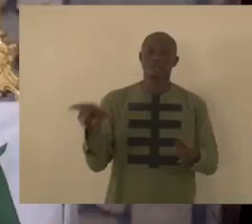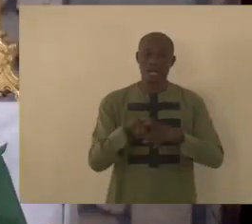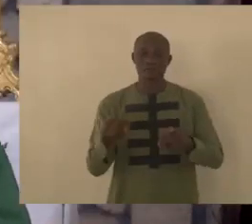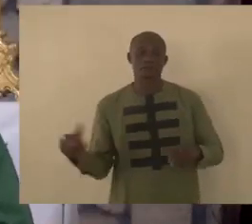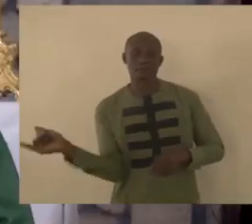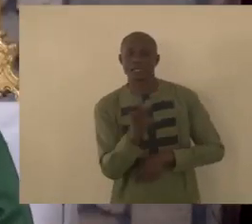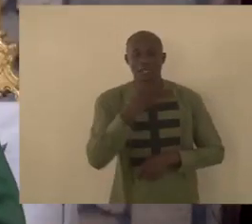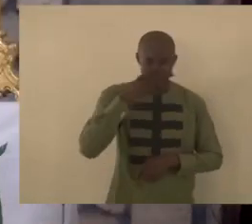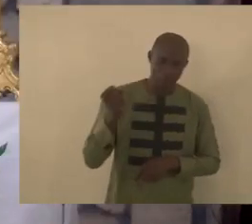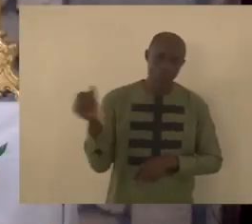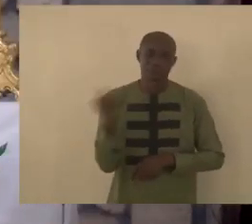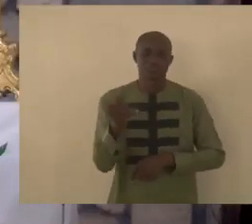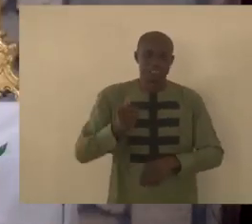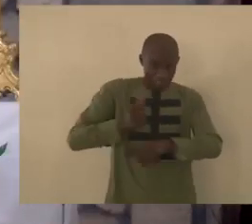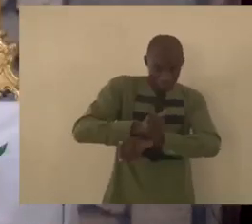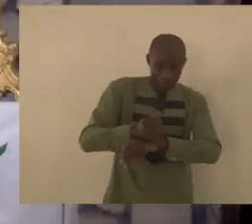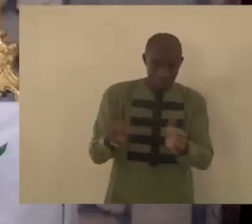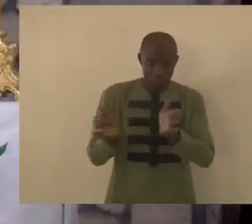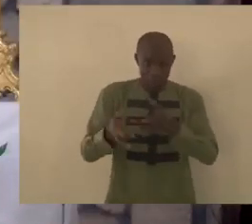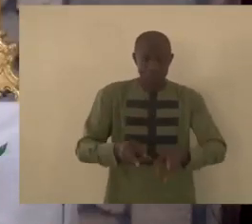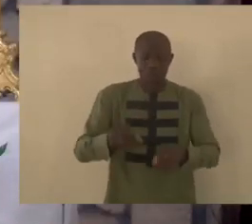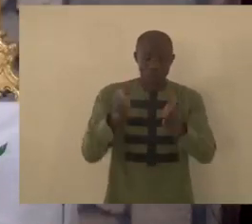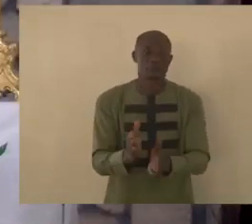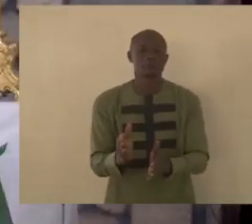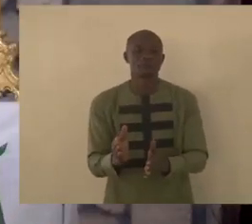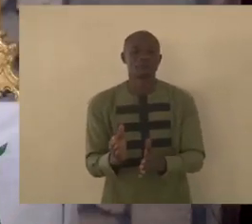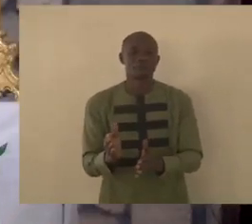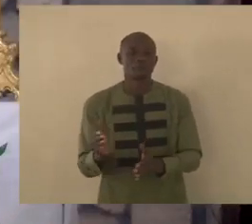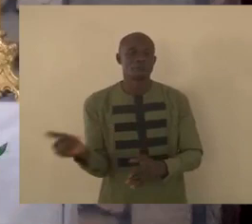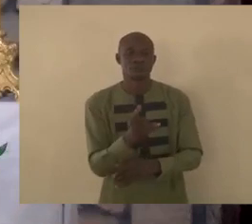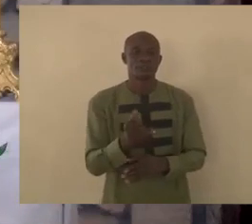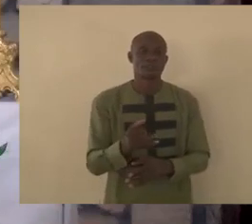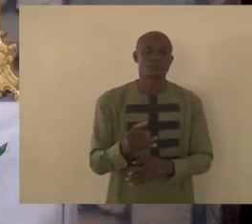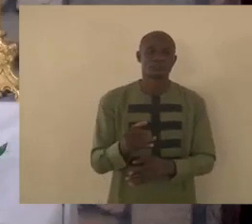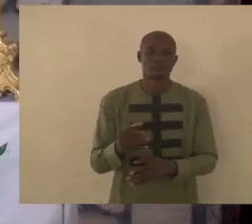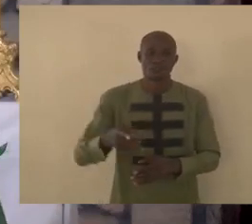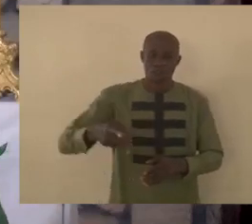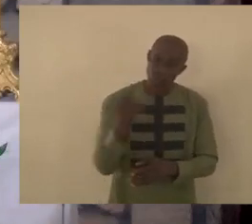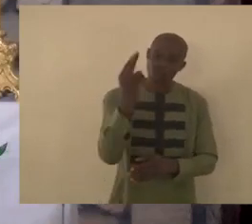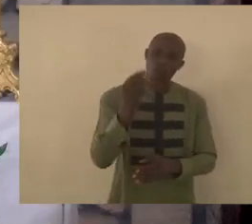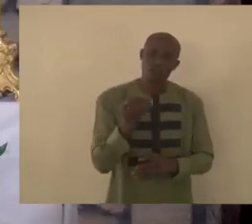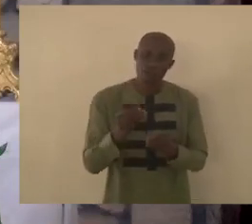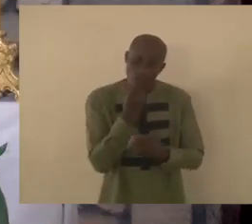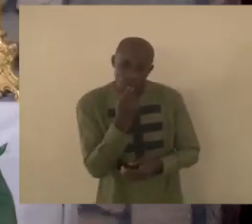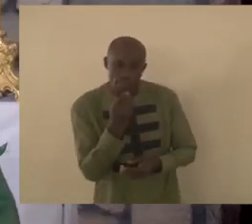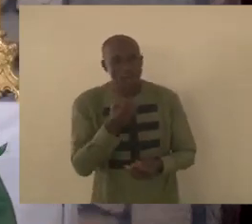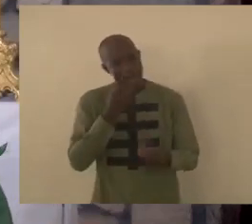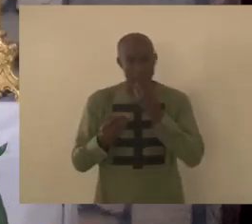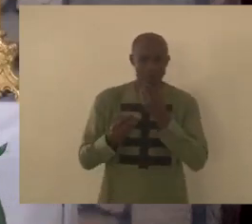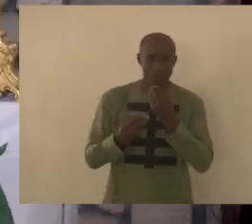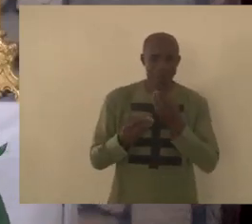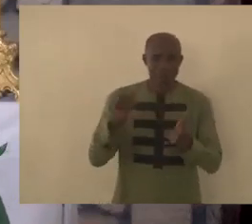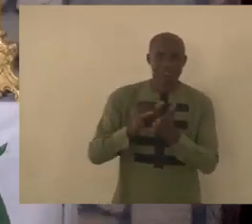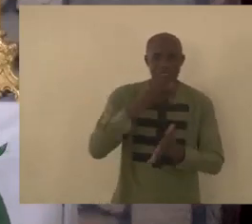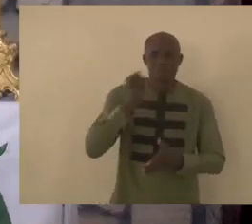occasion, they accused Jesus' disciples of breaking the Sabbath. What did they do? They plucked grains of corn and they ate. For them,